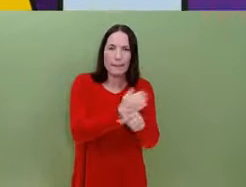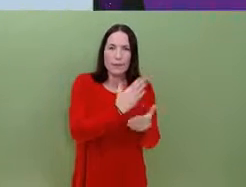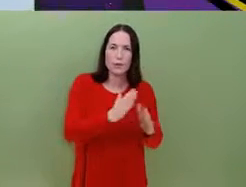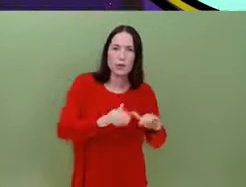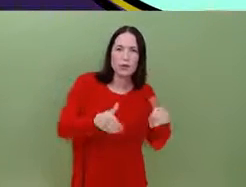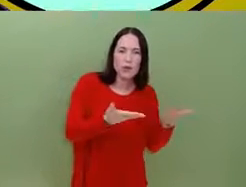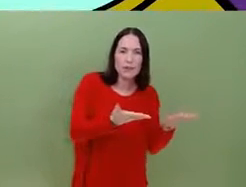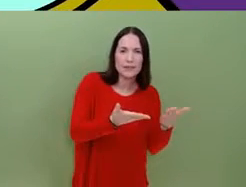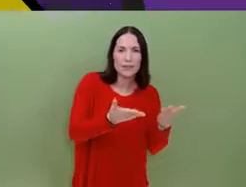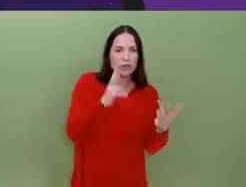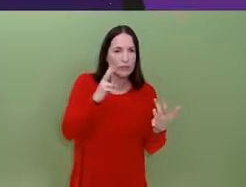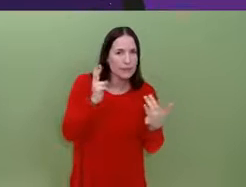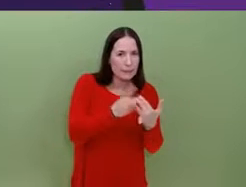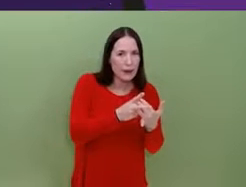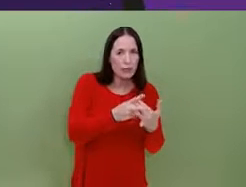transparent,